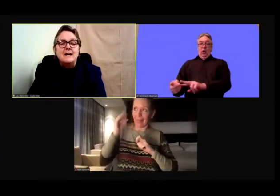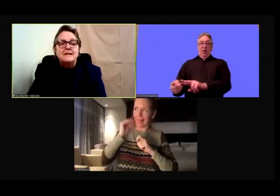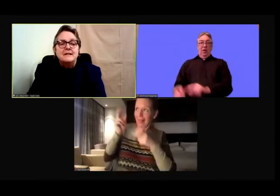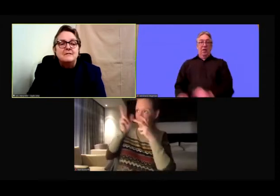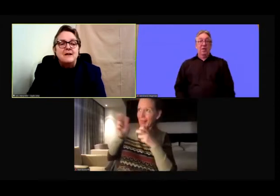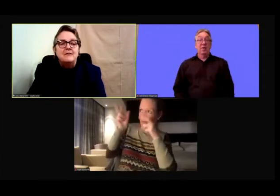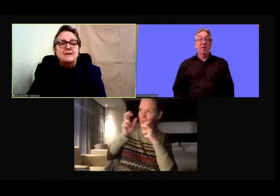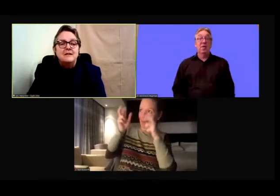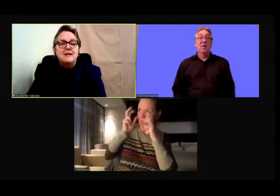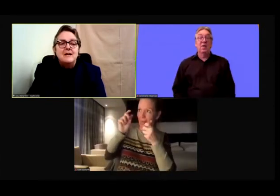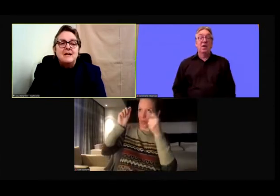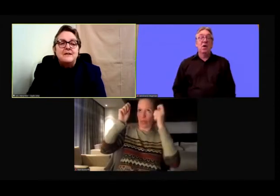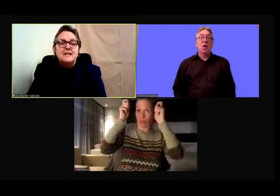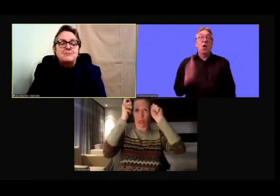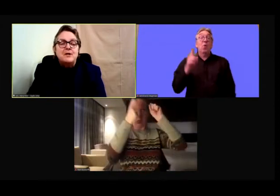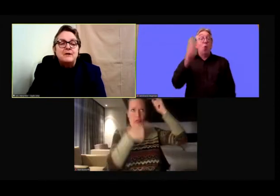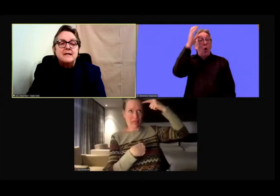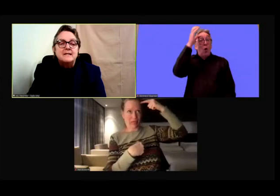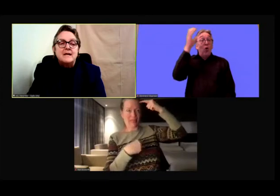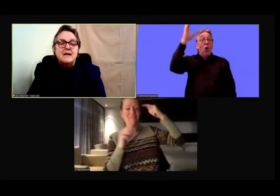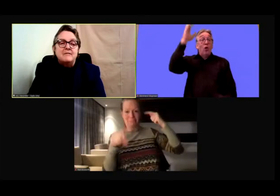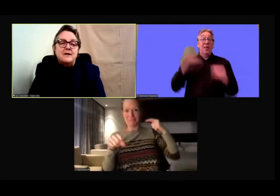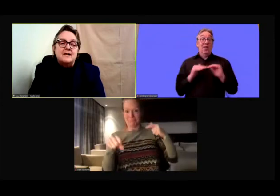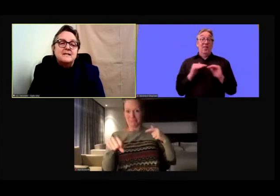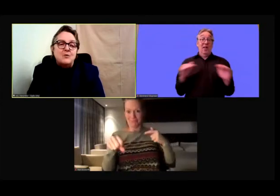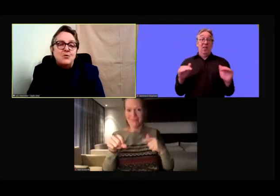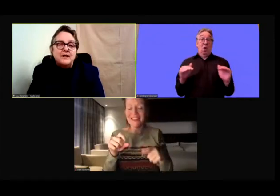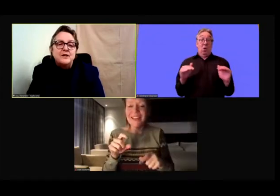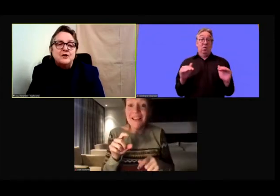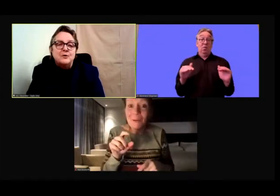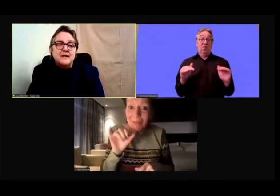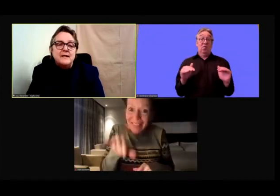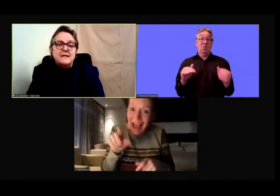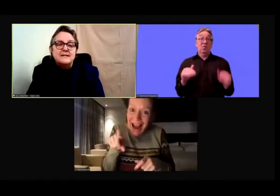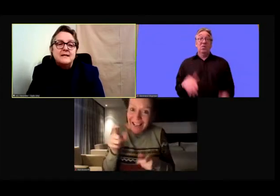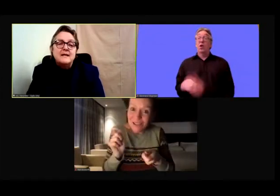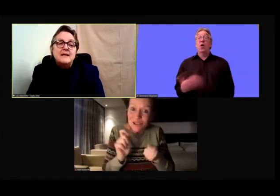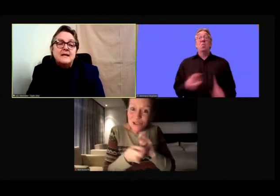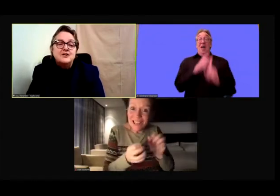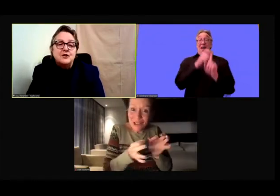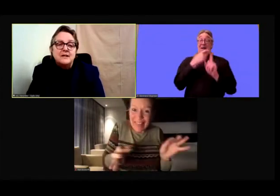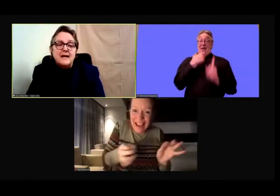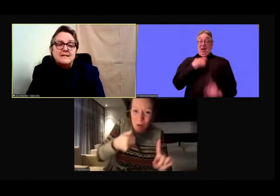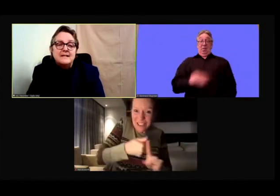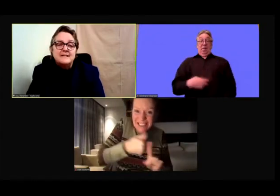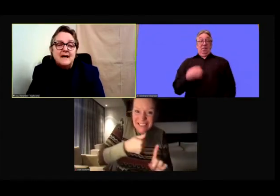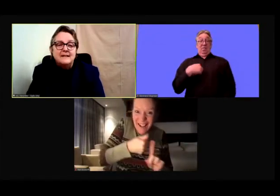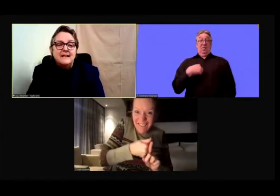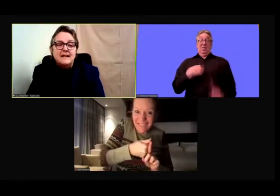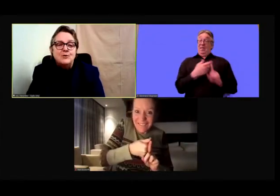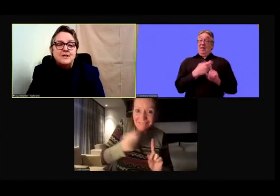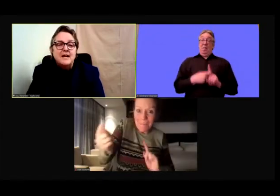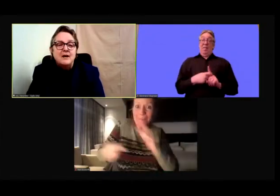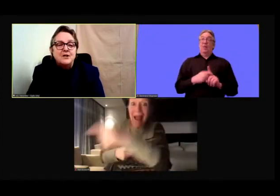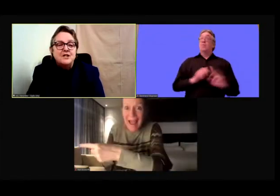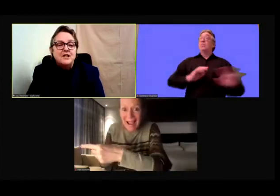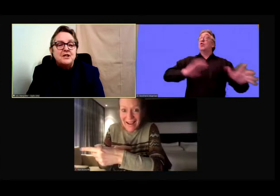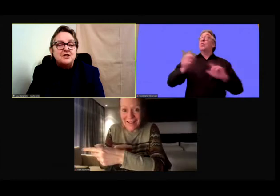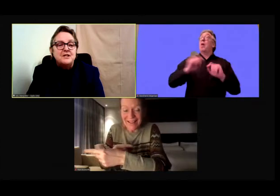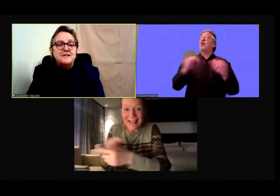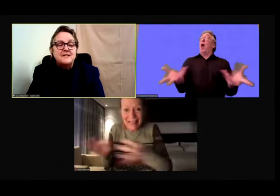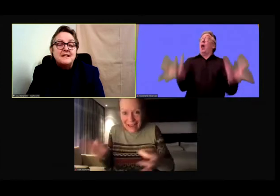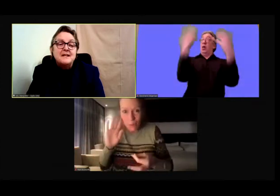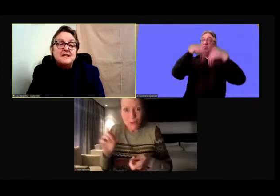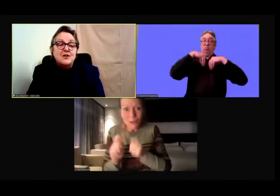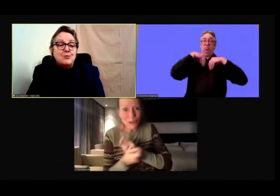that happen at the cognitive level. The experience of someone who is internalizing sign language and